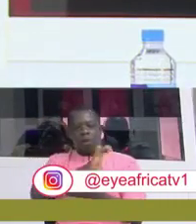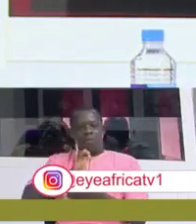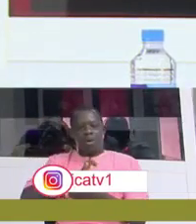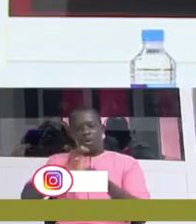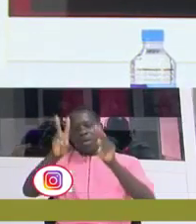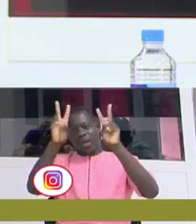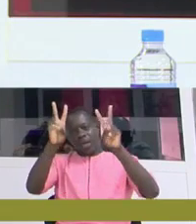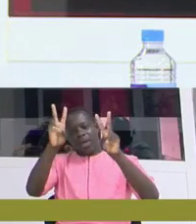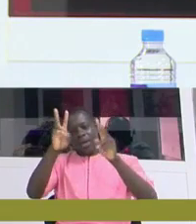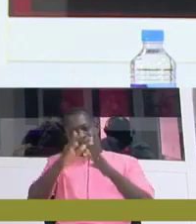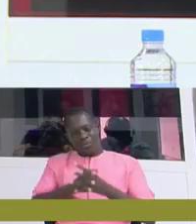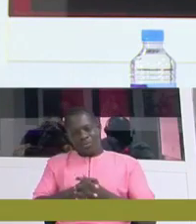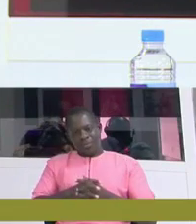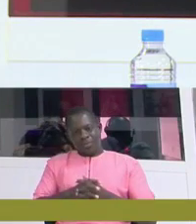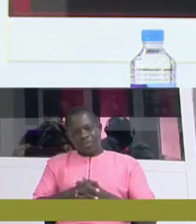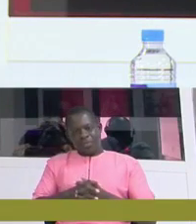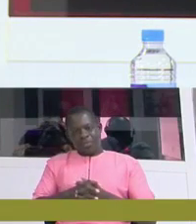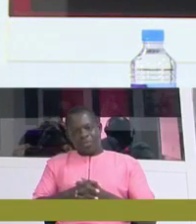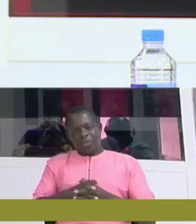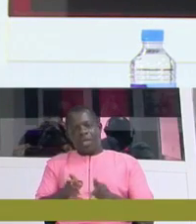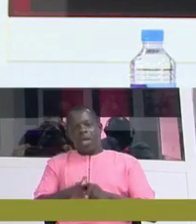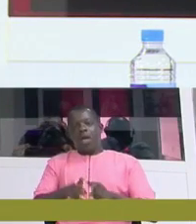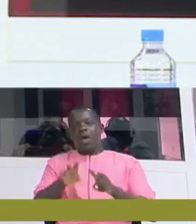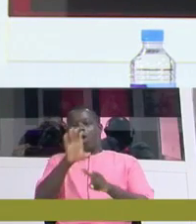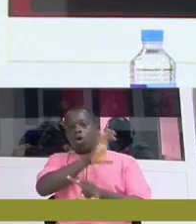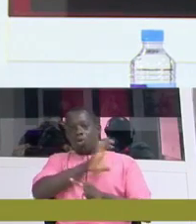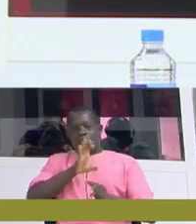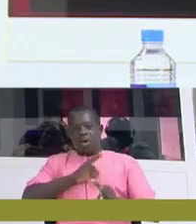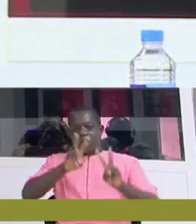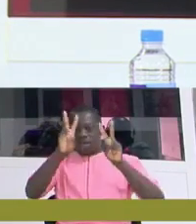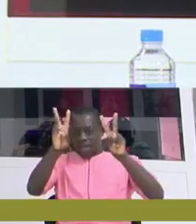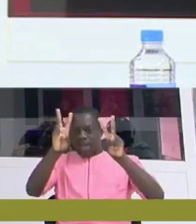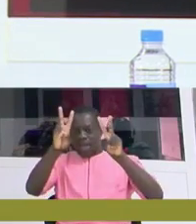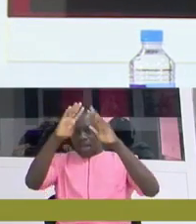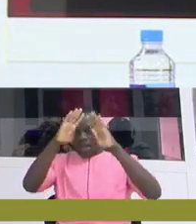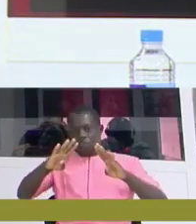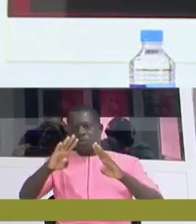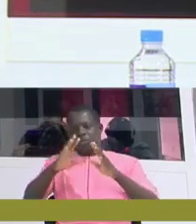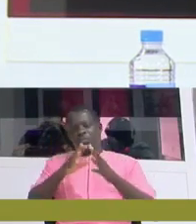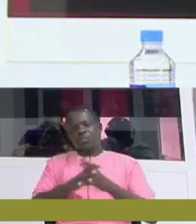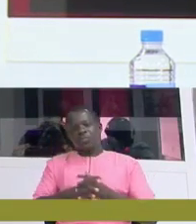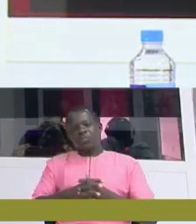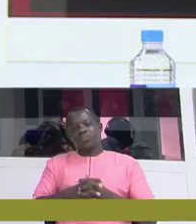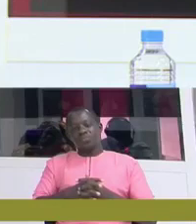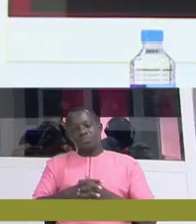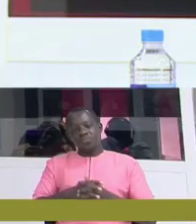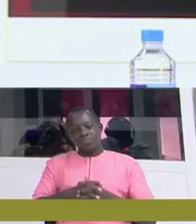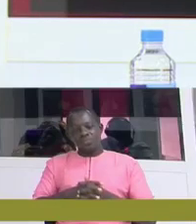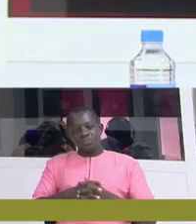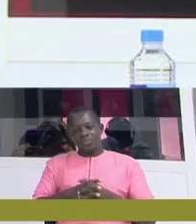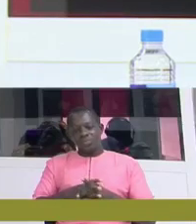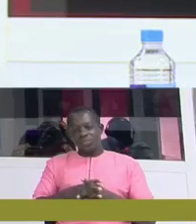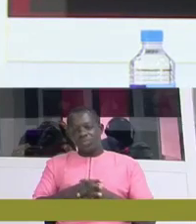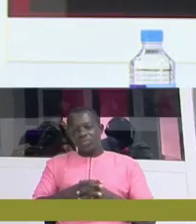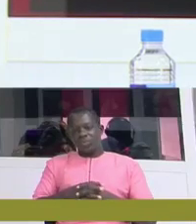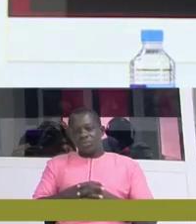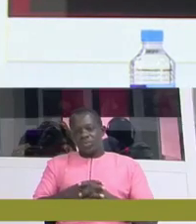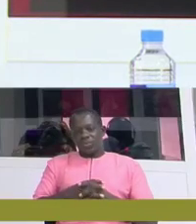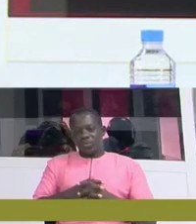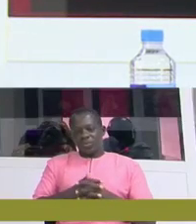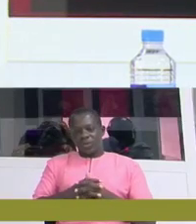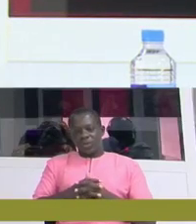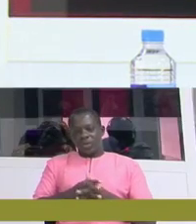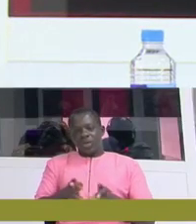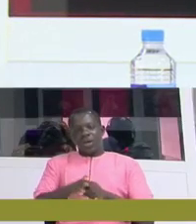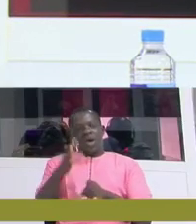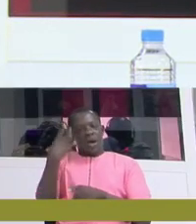the Jamme's house. Ya Jamme ya. To inside the Ajame, inside his house, that's where the heads go to. How